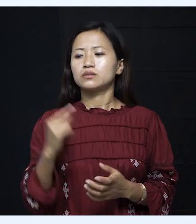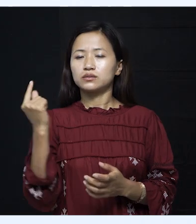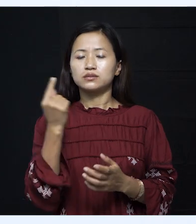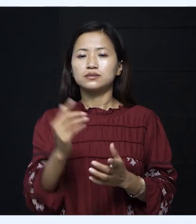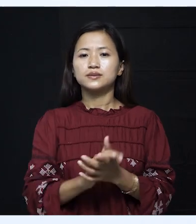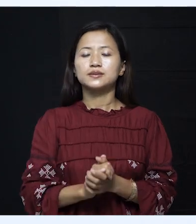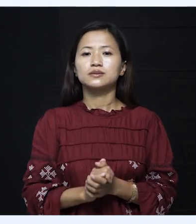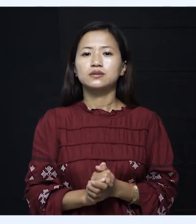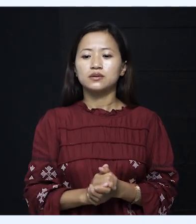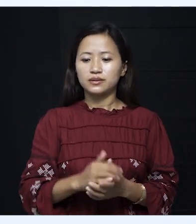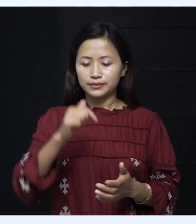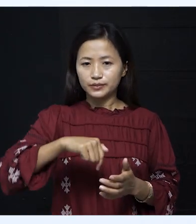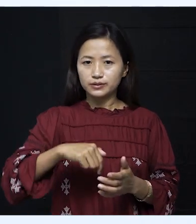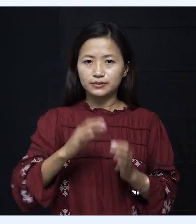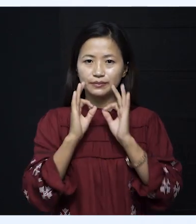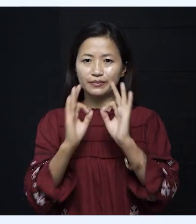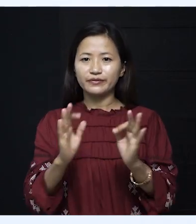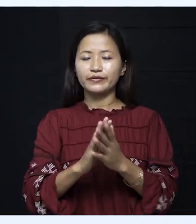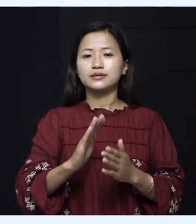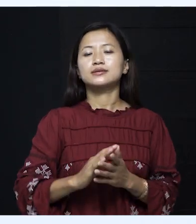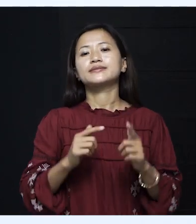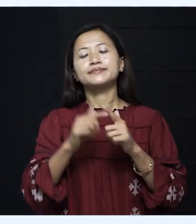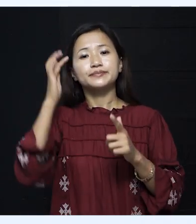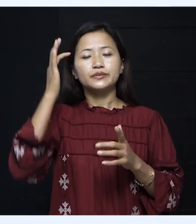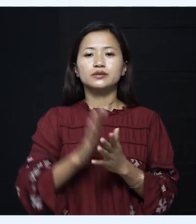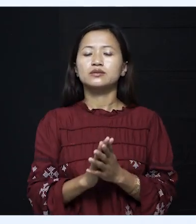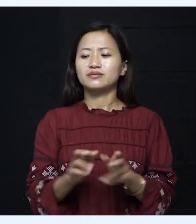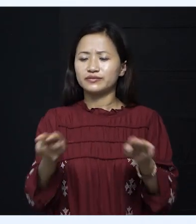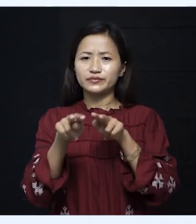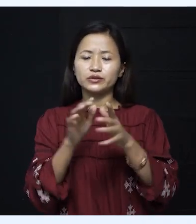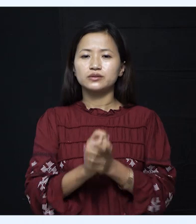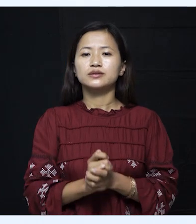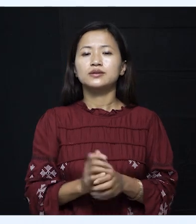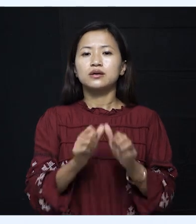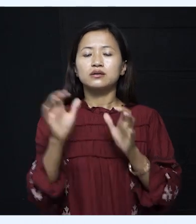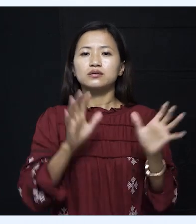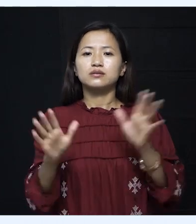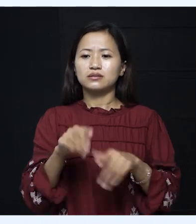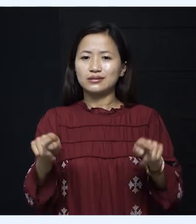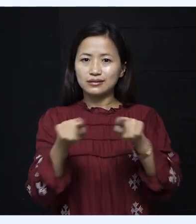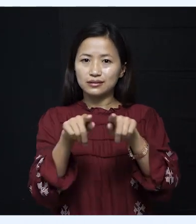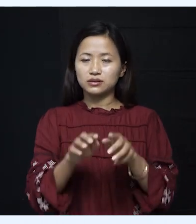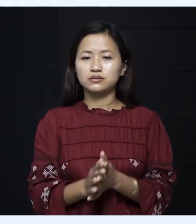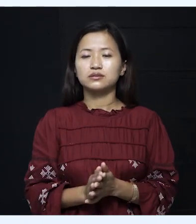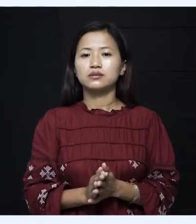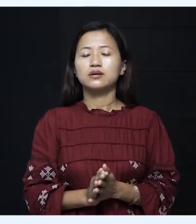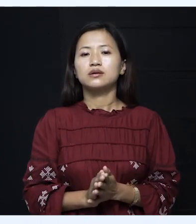use present perfect tense to refer to an action that is likely to